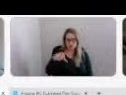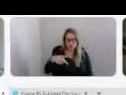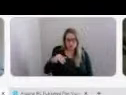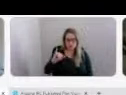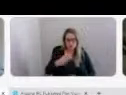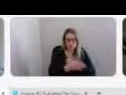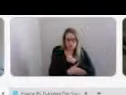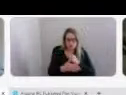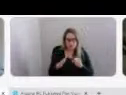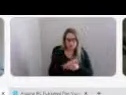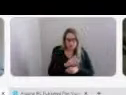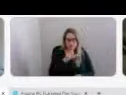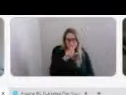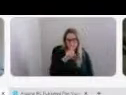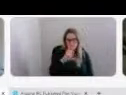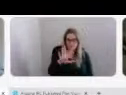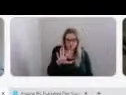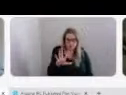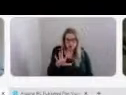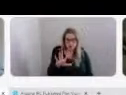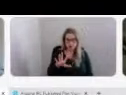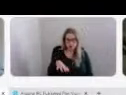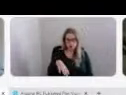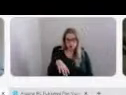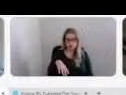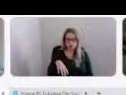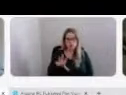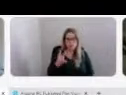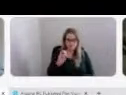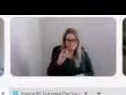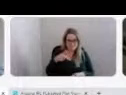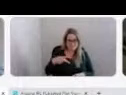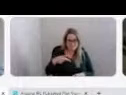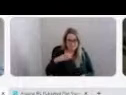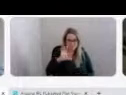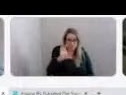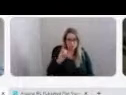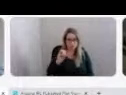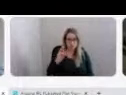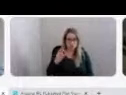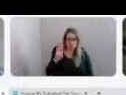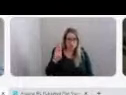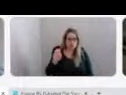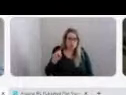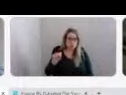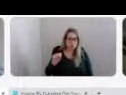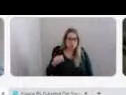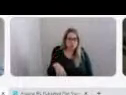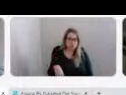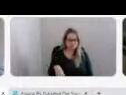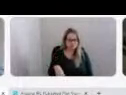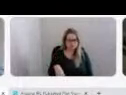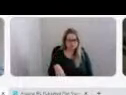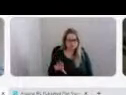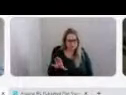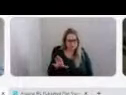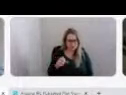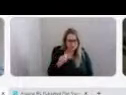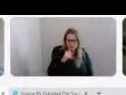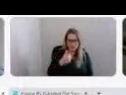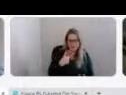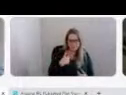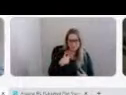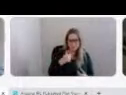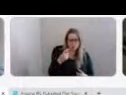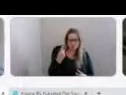50 endorsed by the coconino county board of supervisor cities of flag and sedona draws an ld7 that splits only four counties and